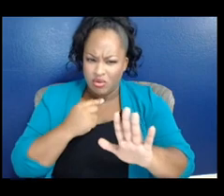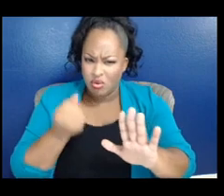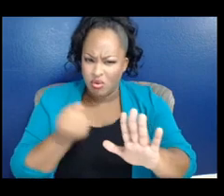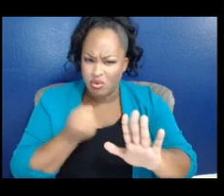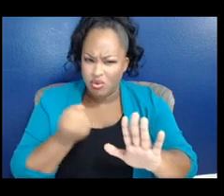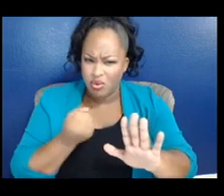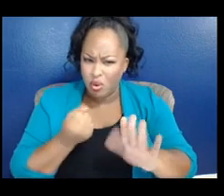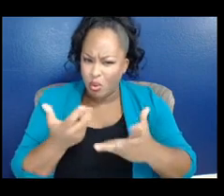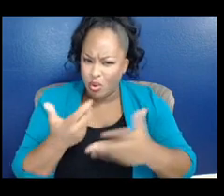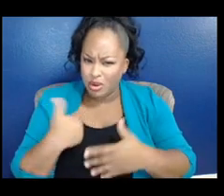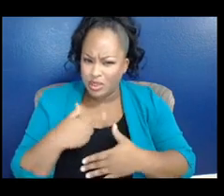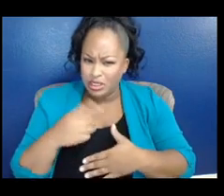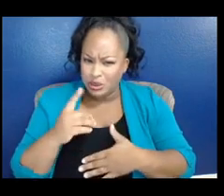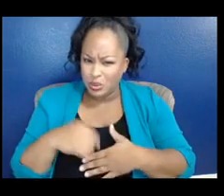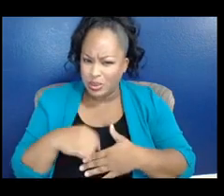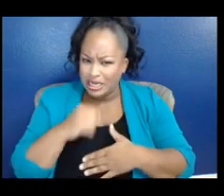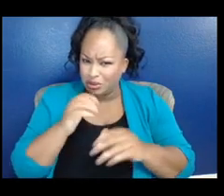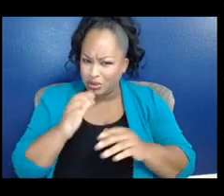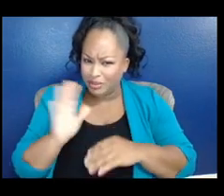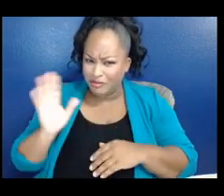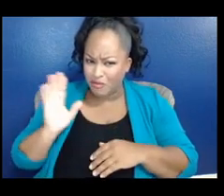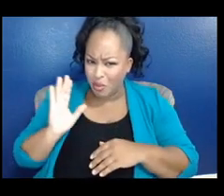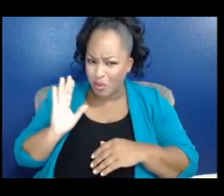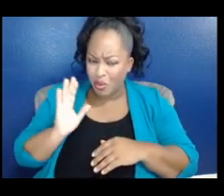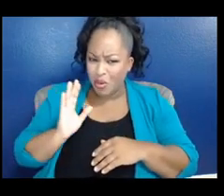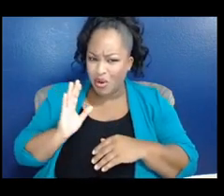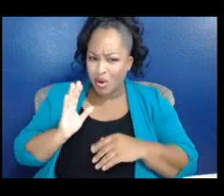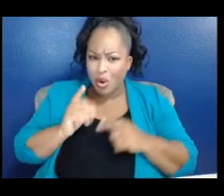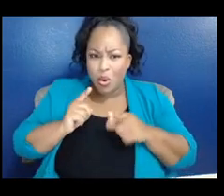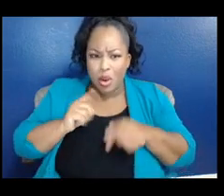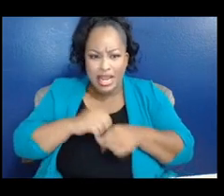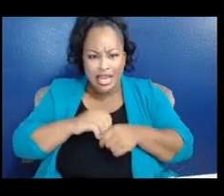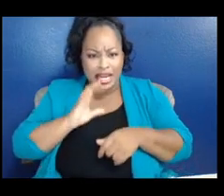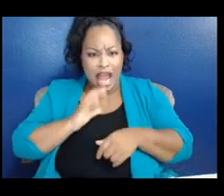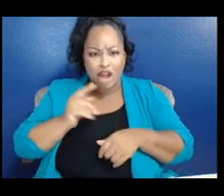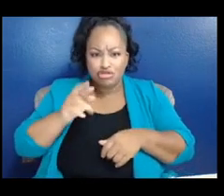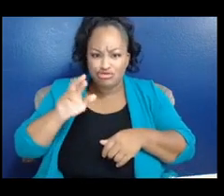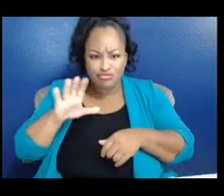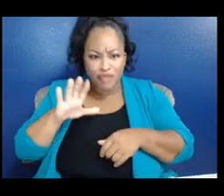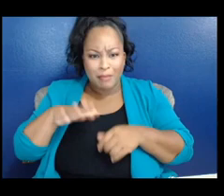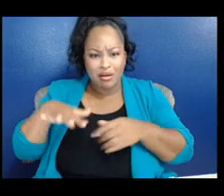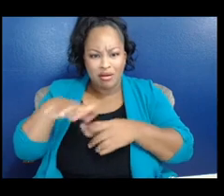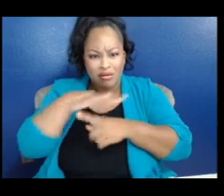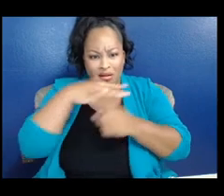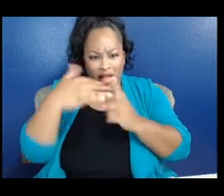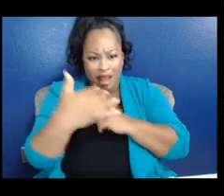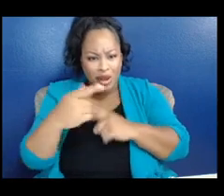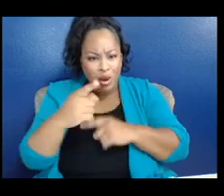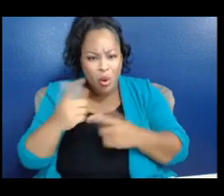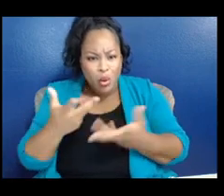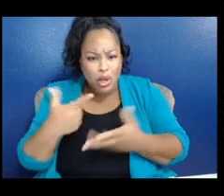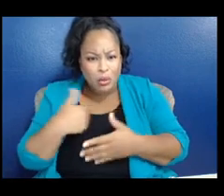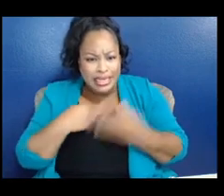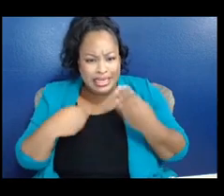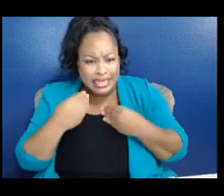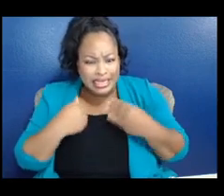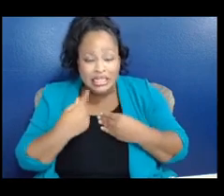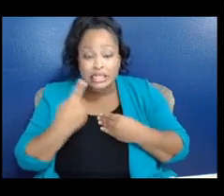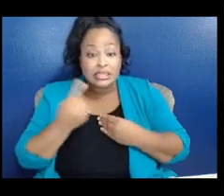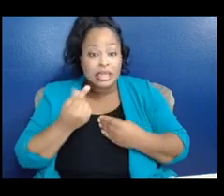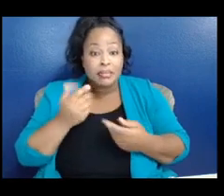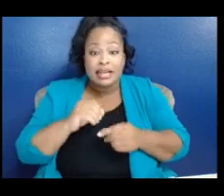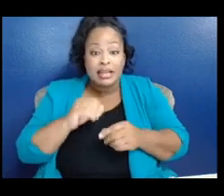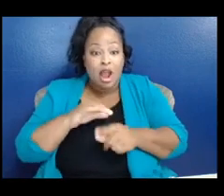are we doing that we weren't doing before in our tropical climate that we come from? What are we eating? There's something either in our